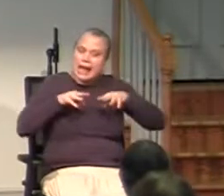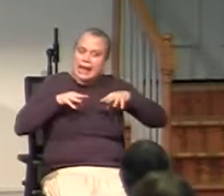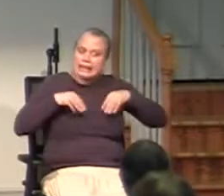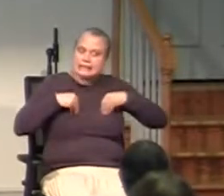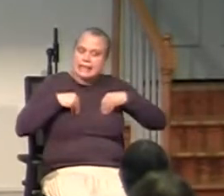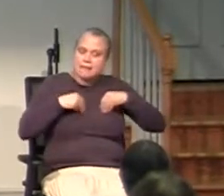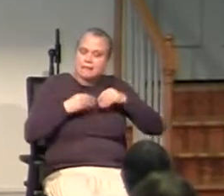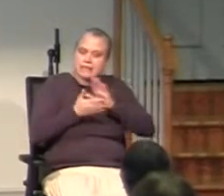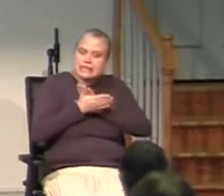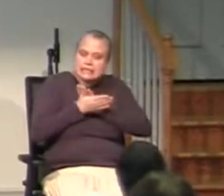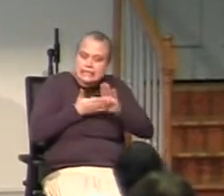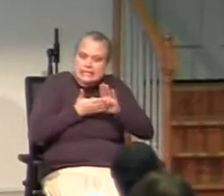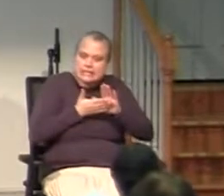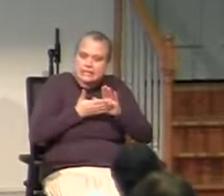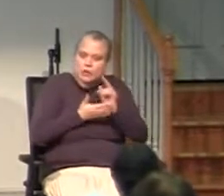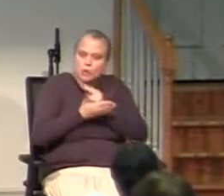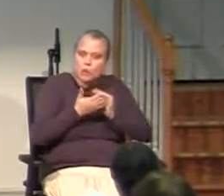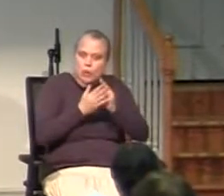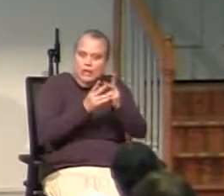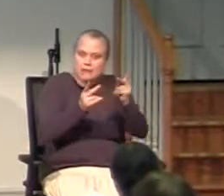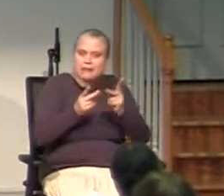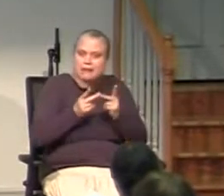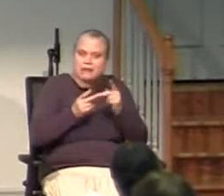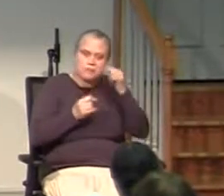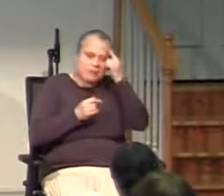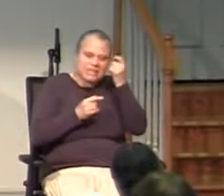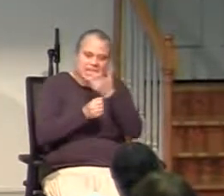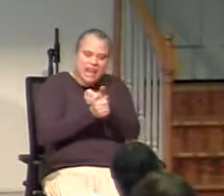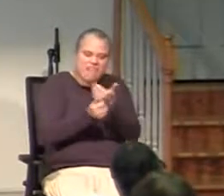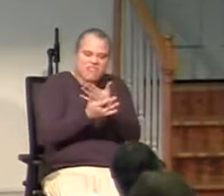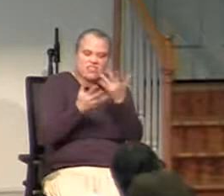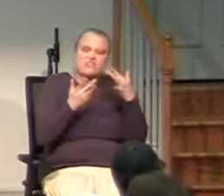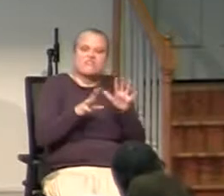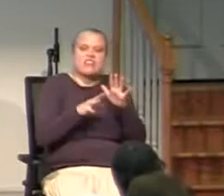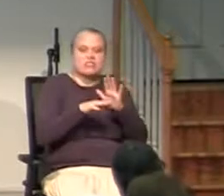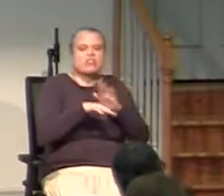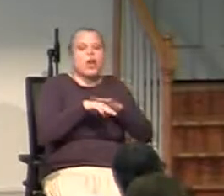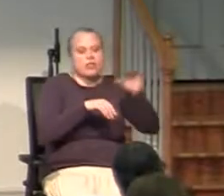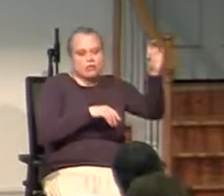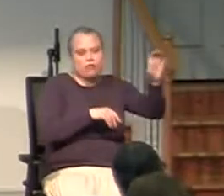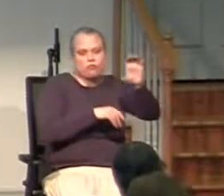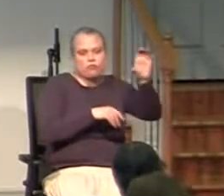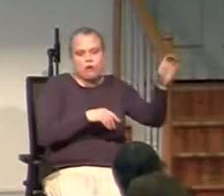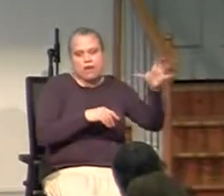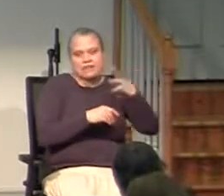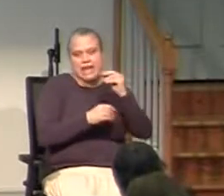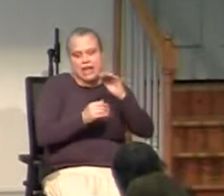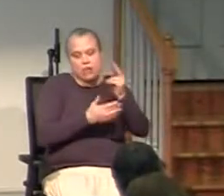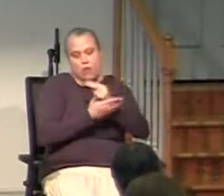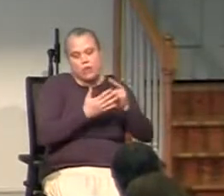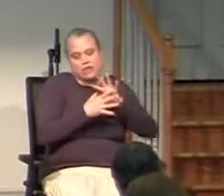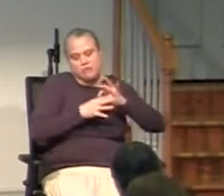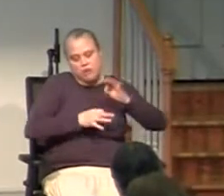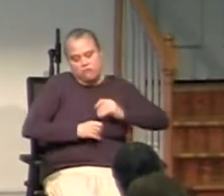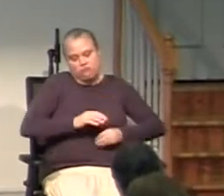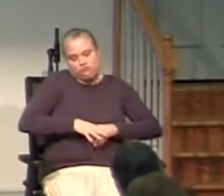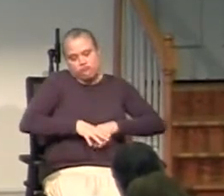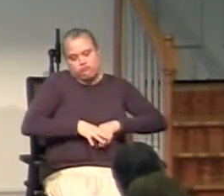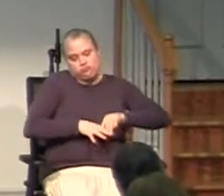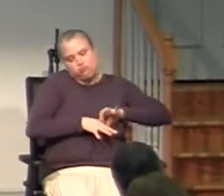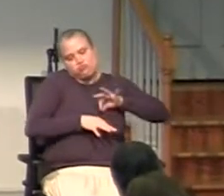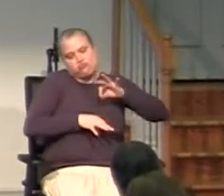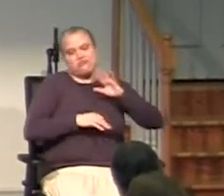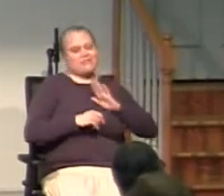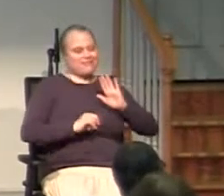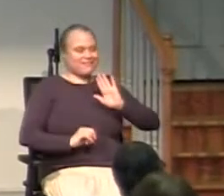the cleansing of the sanctuary because everything was done at the cross and the Holy Spirit coming in to him, so he thought,